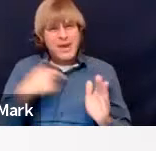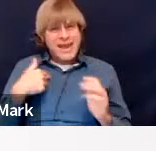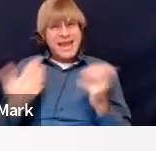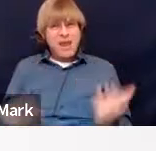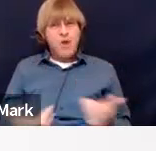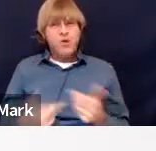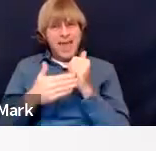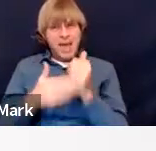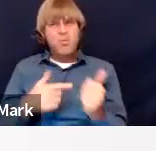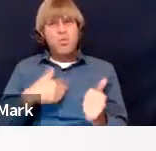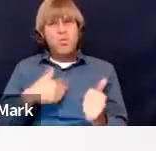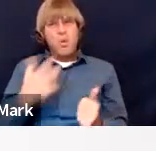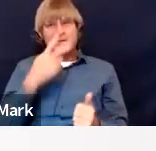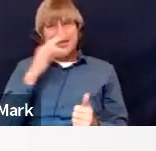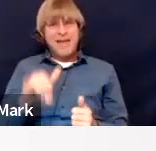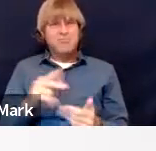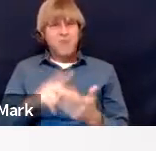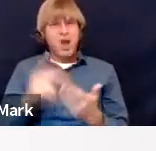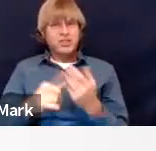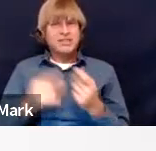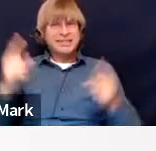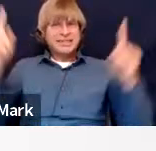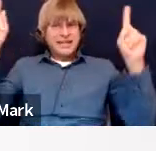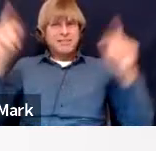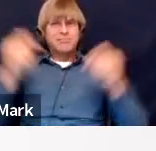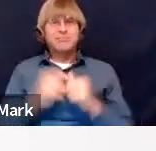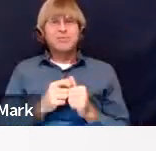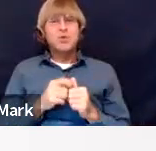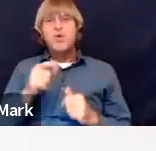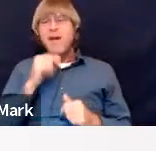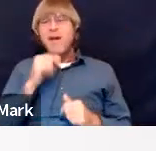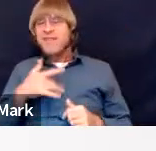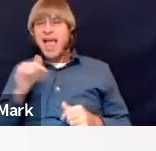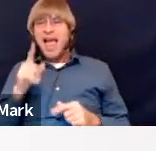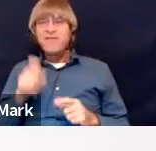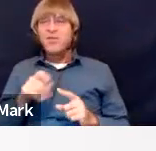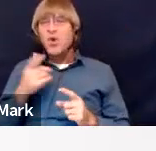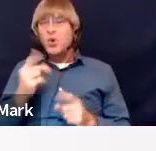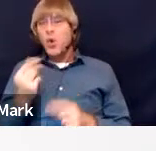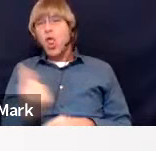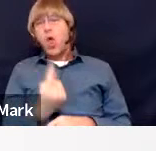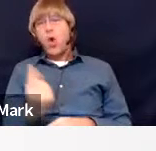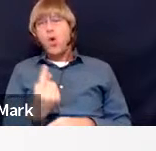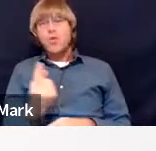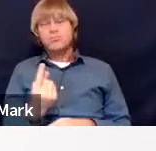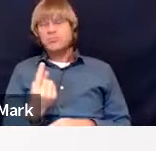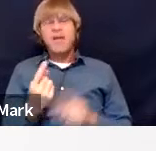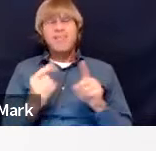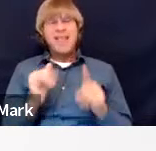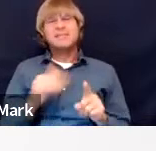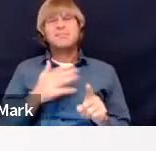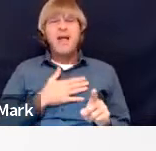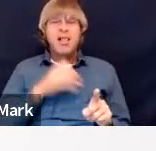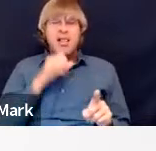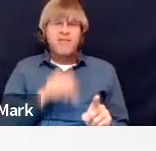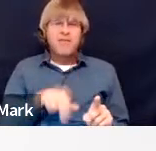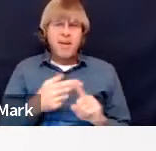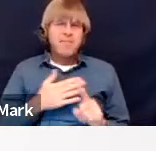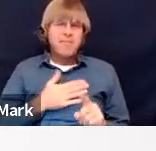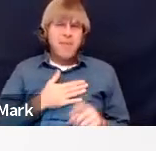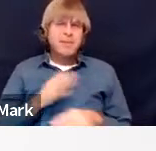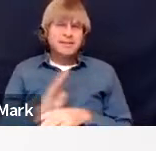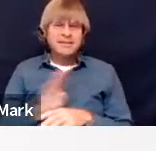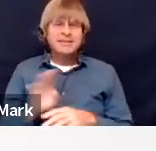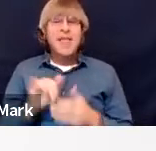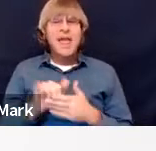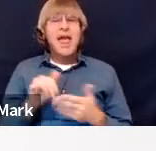want to see your project succeed. So rather than feel like you have to go it alone, this is the part I love about my industry,